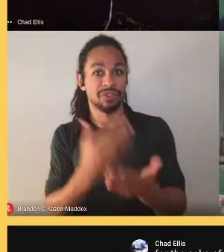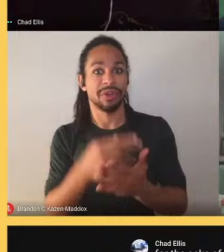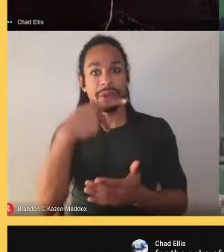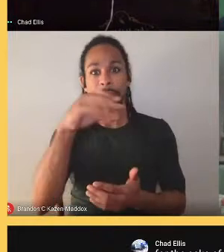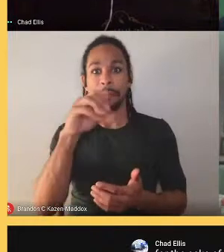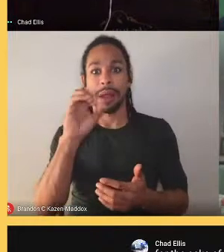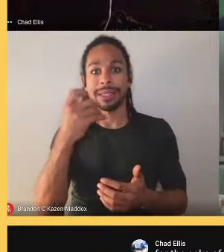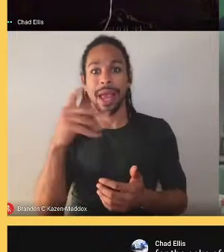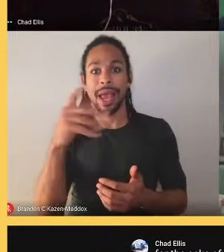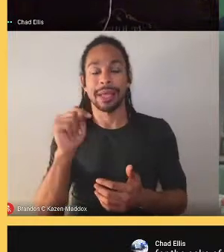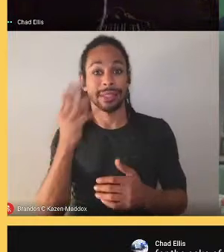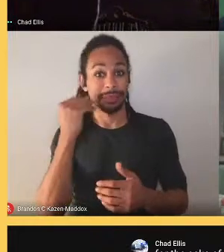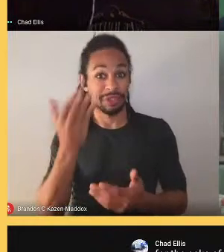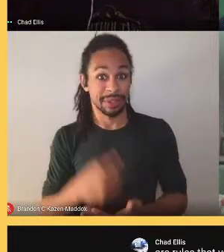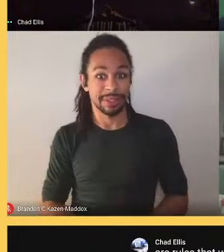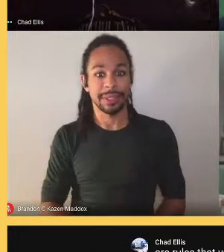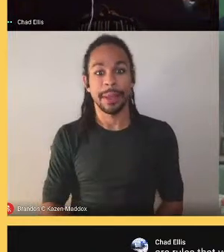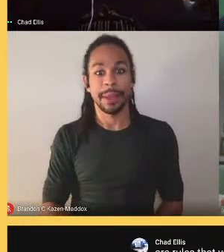speak to that.